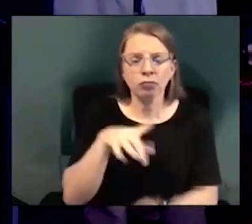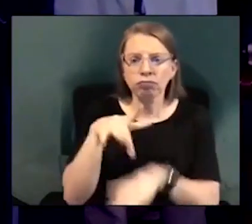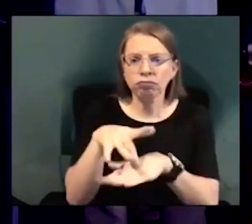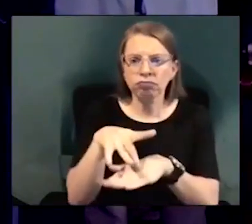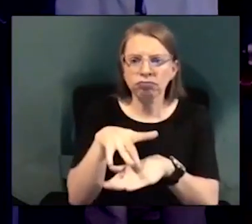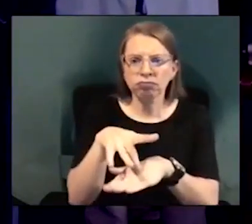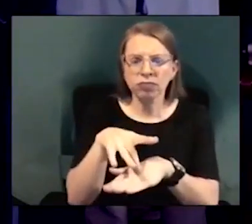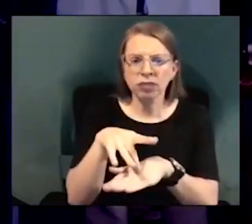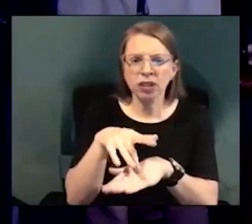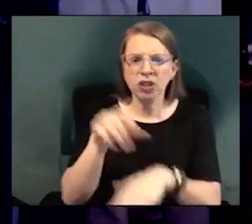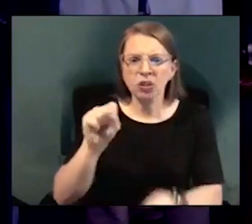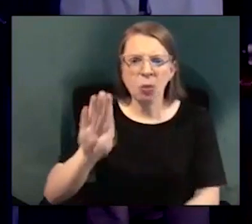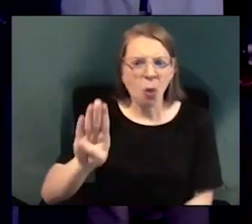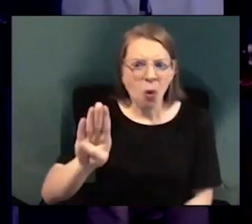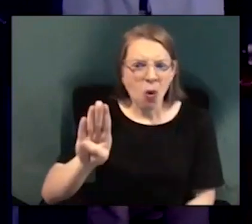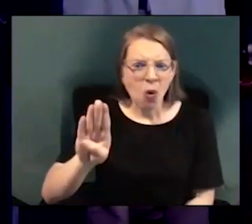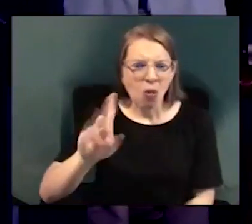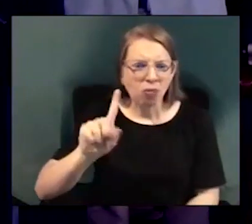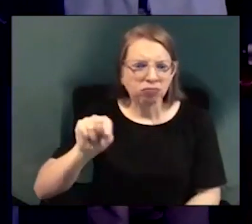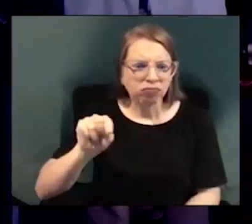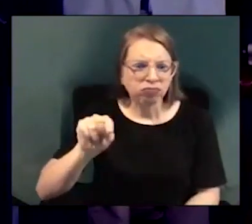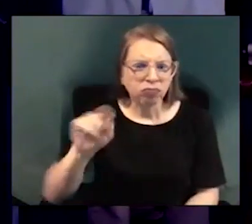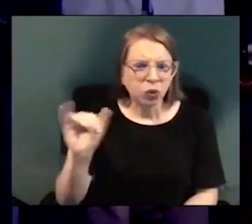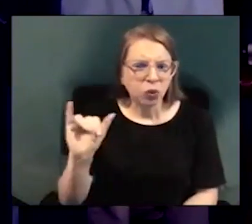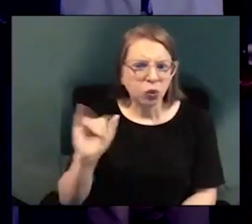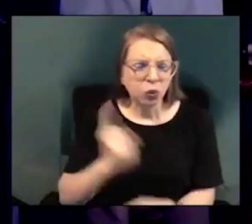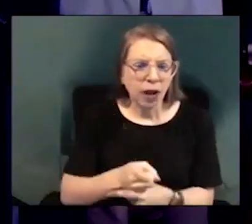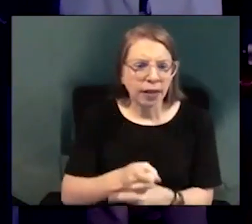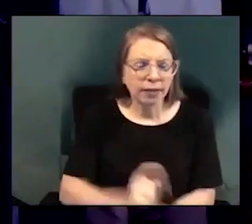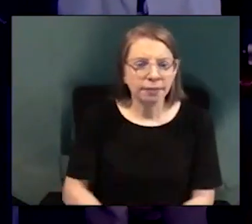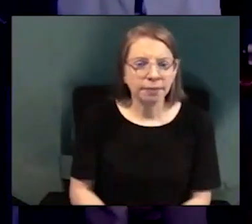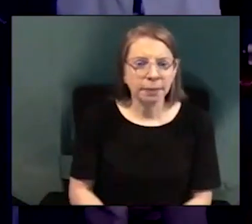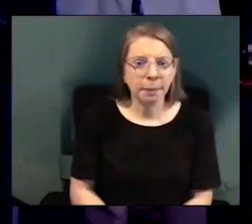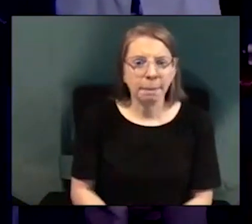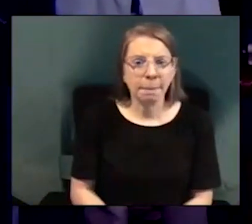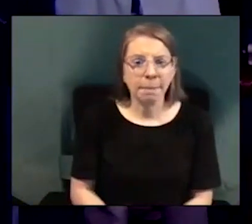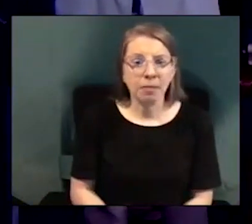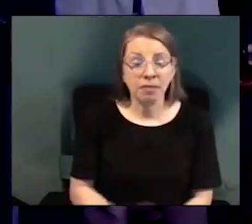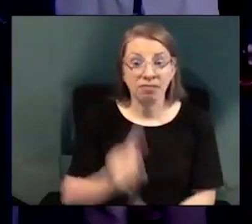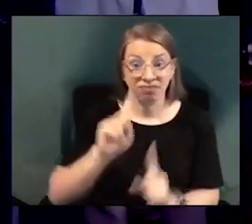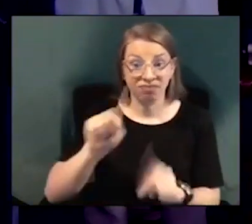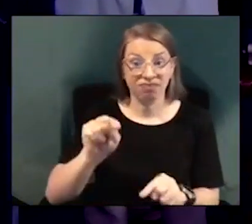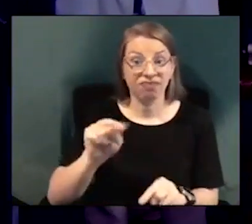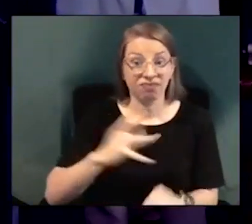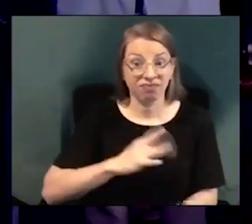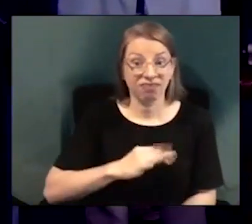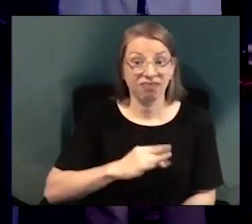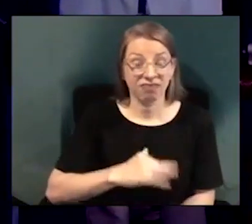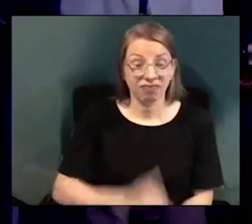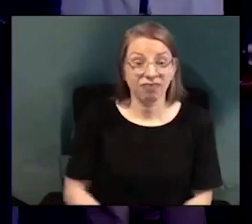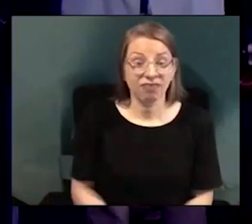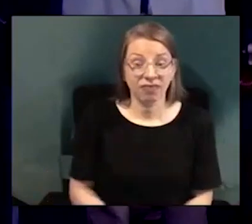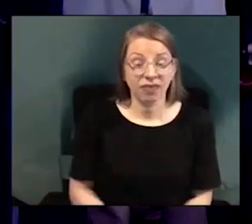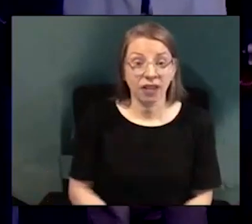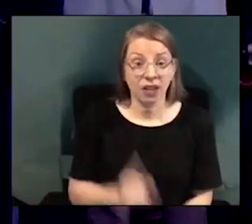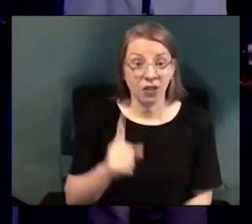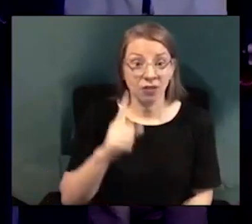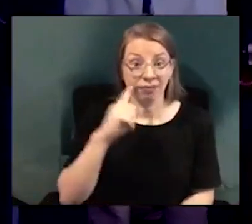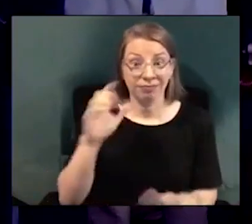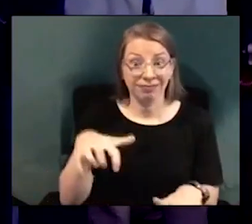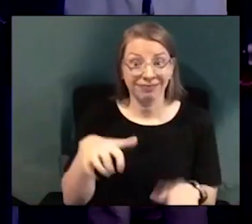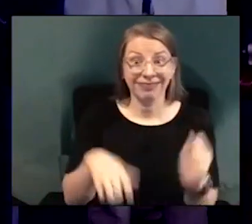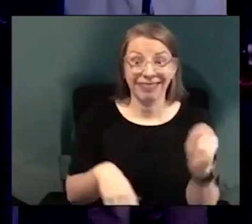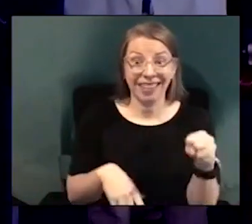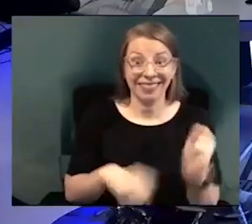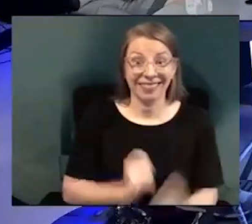Super Bowl, right? Yeah. Not such we a went- super game this year, but you got to go. That was pretty cool. Yeah, it was pretty good. Yeah. It was Were you pretty cool. surprised about that? Yeah. Yeah, I was that's